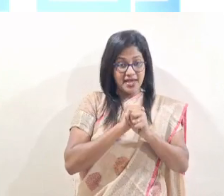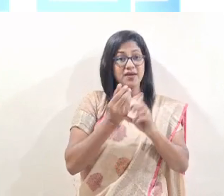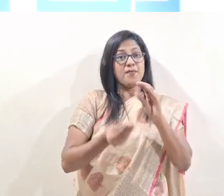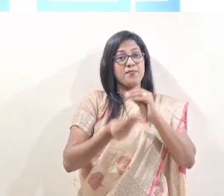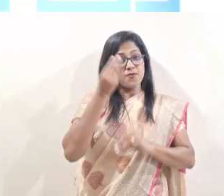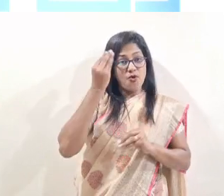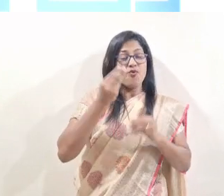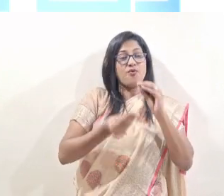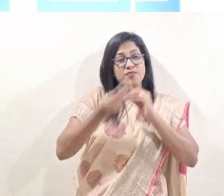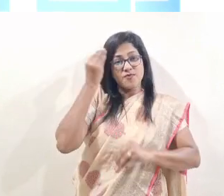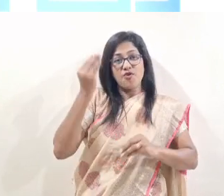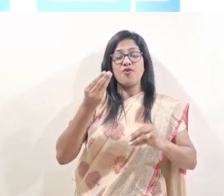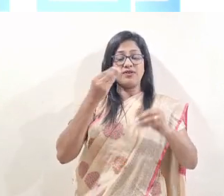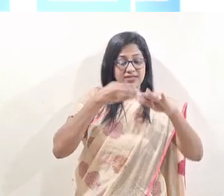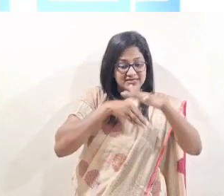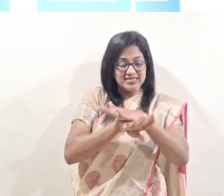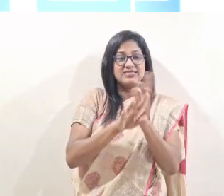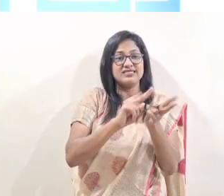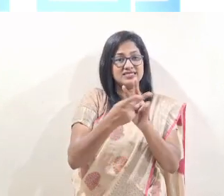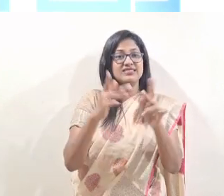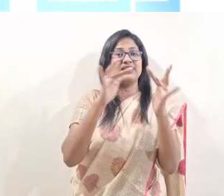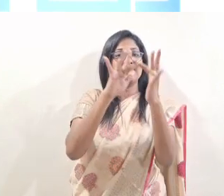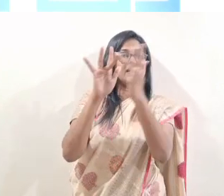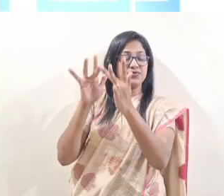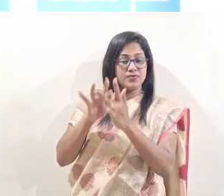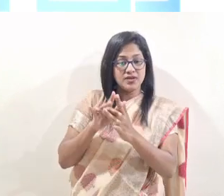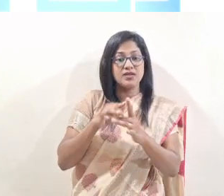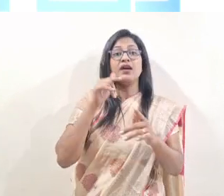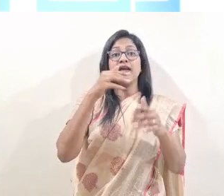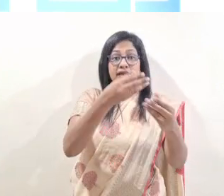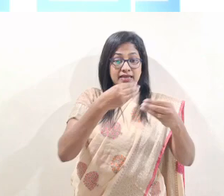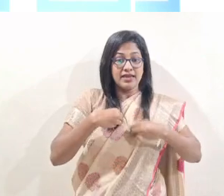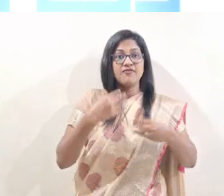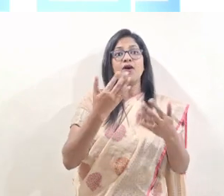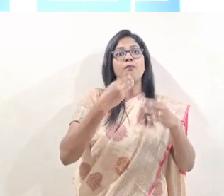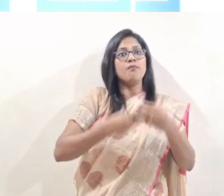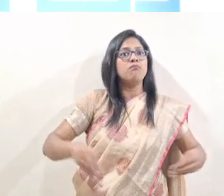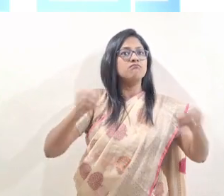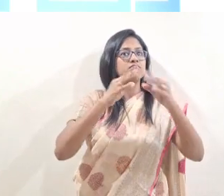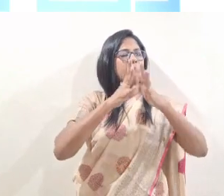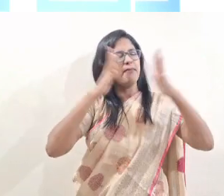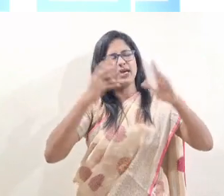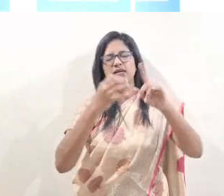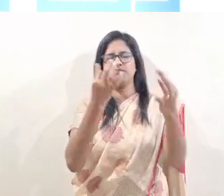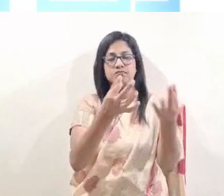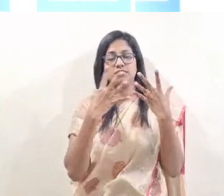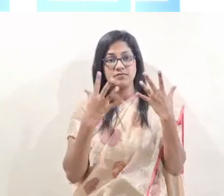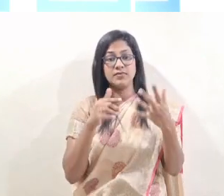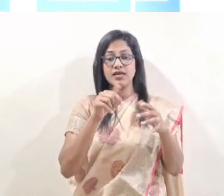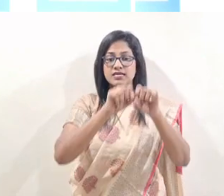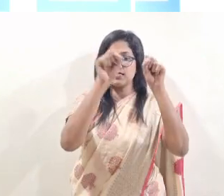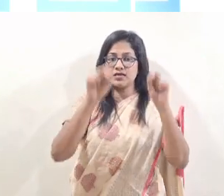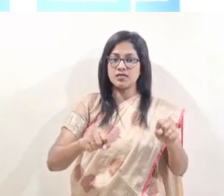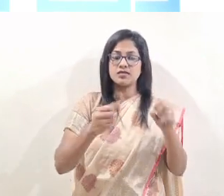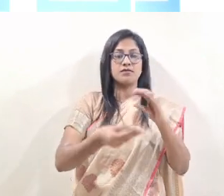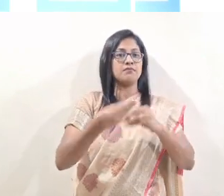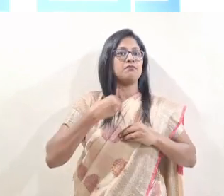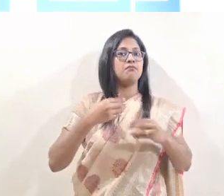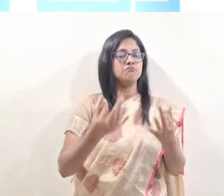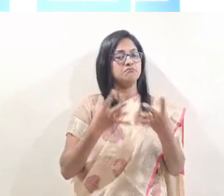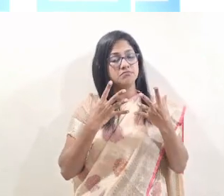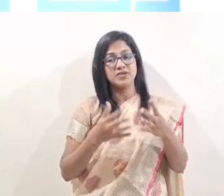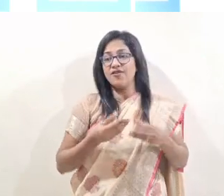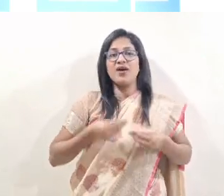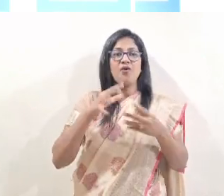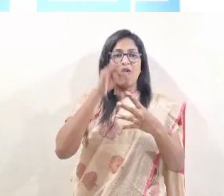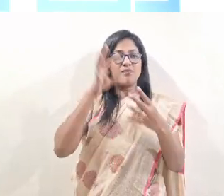interchanges within the network, this also finally makes us more resilient because the system becomes more usable. You're giving more